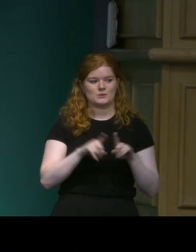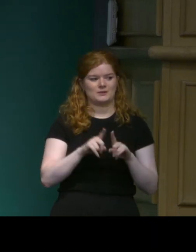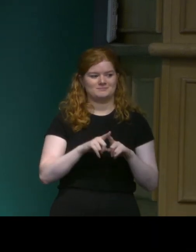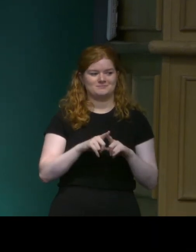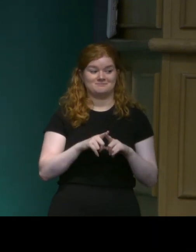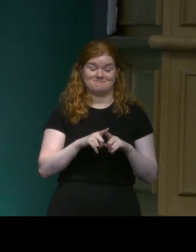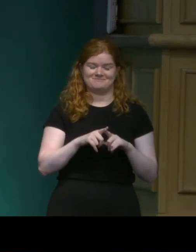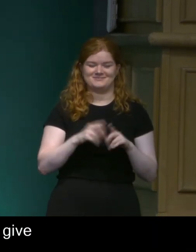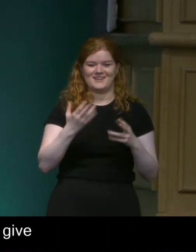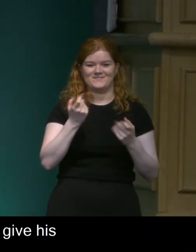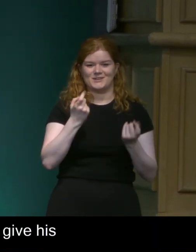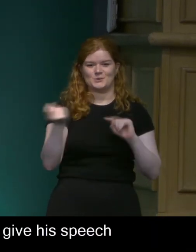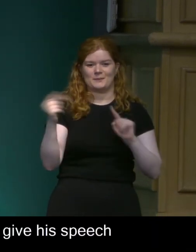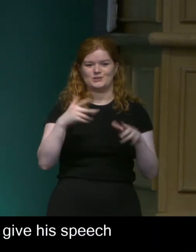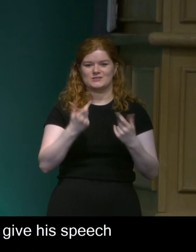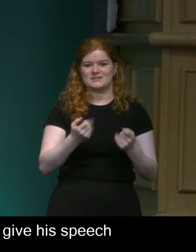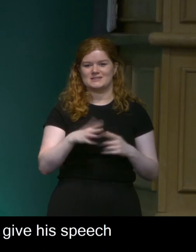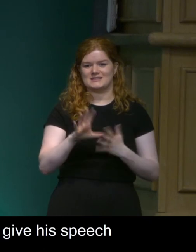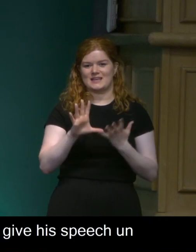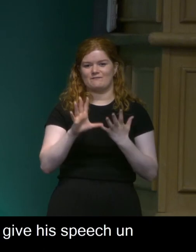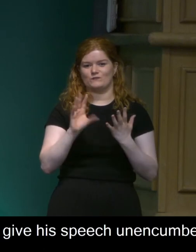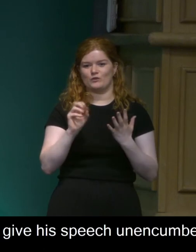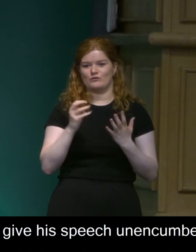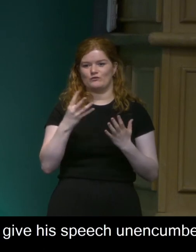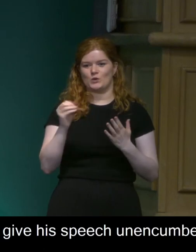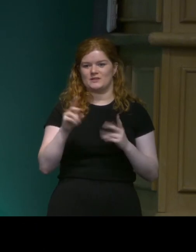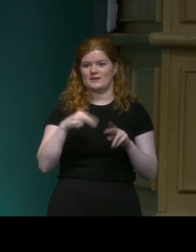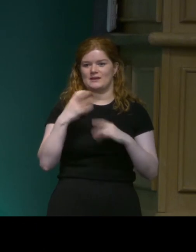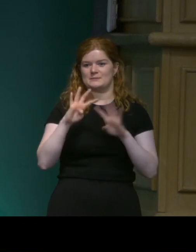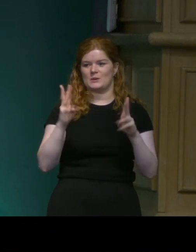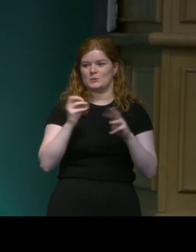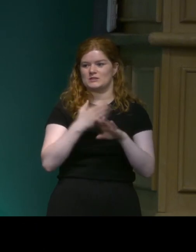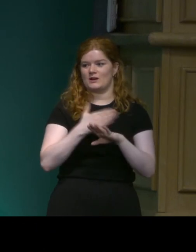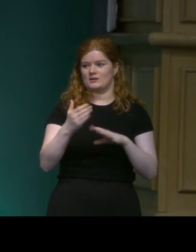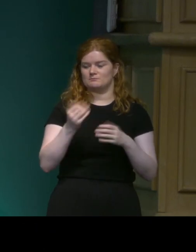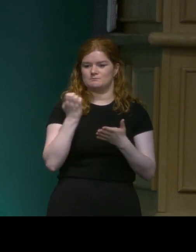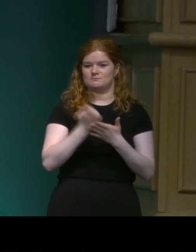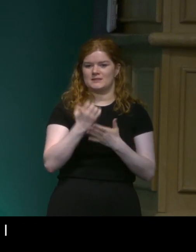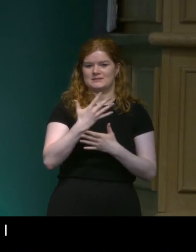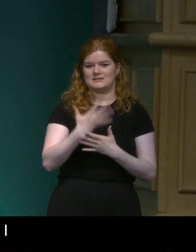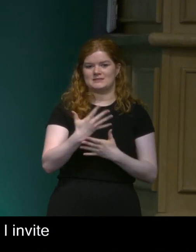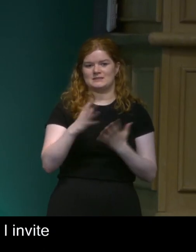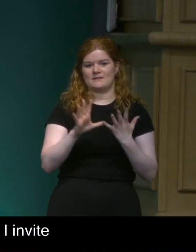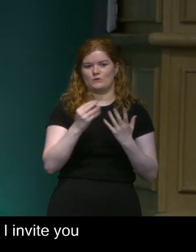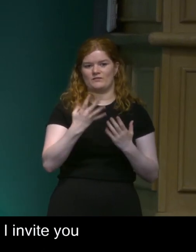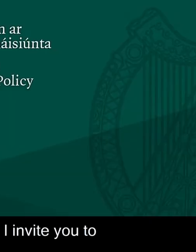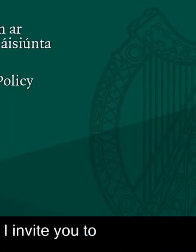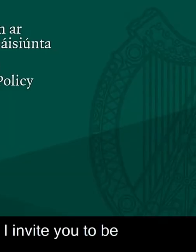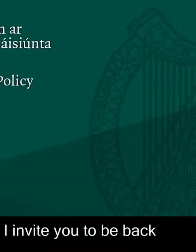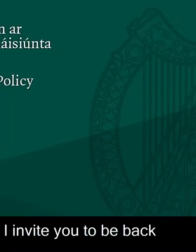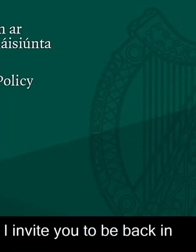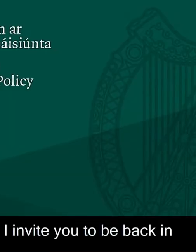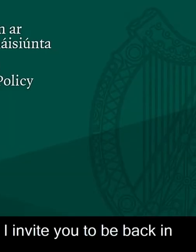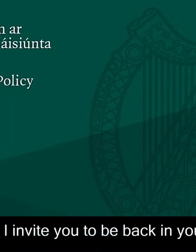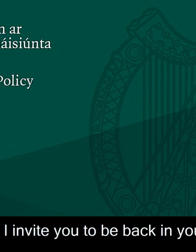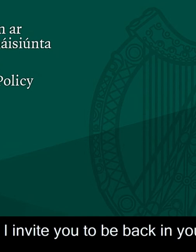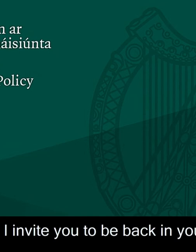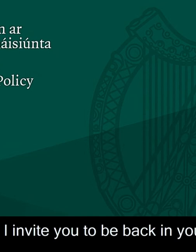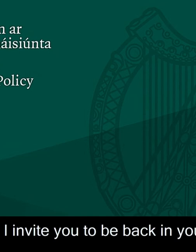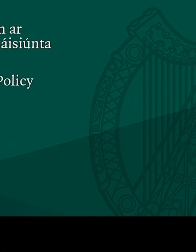I'd invite you to be back in your seats at 10 40. the next panel will begin promptly at 10 45. thank you